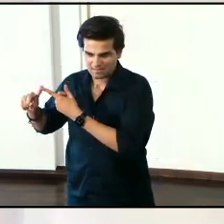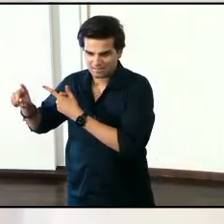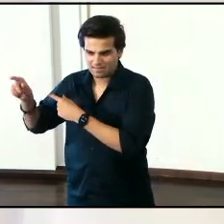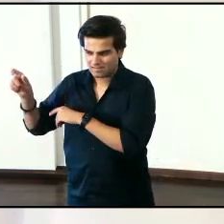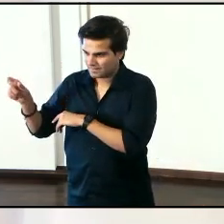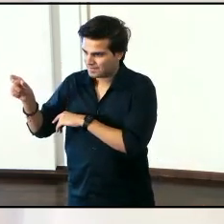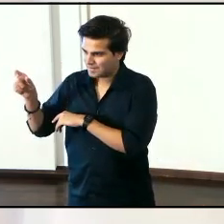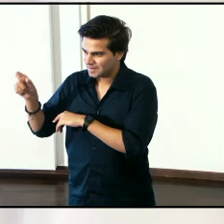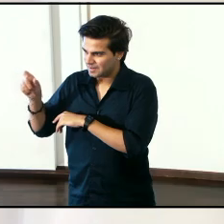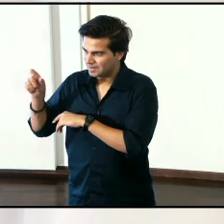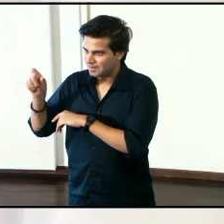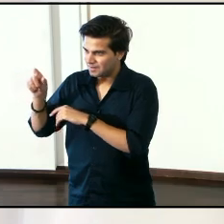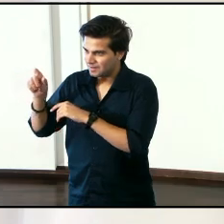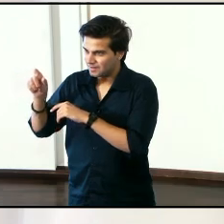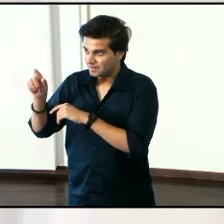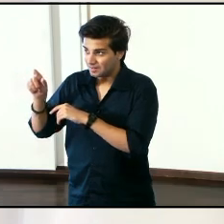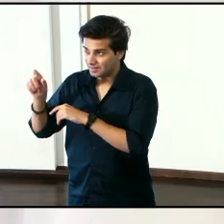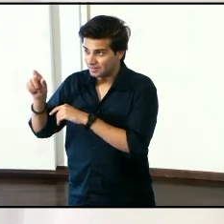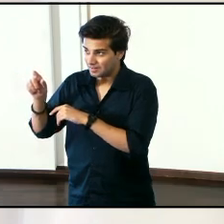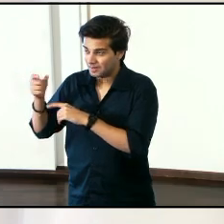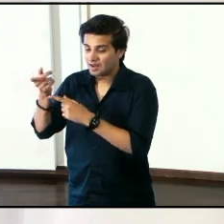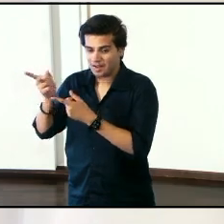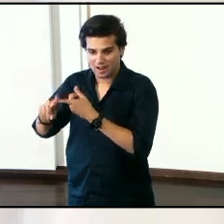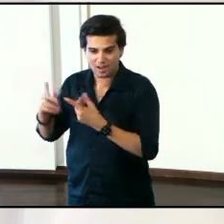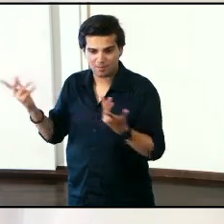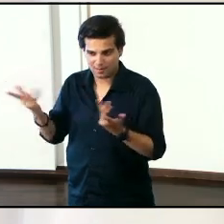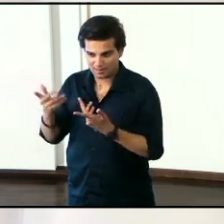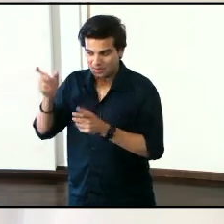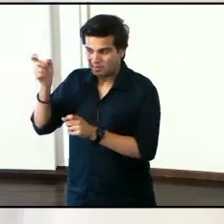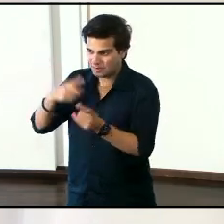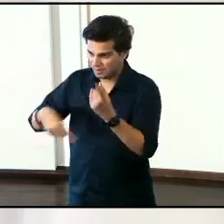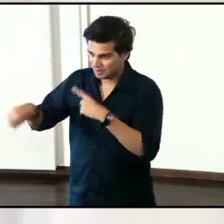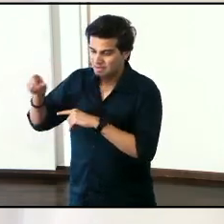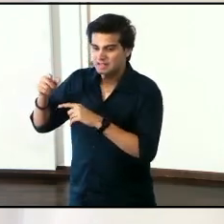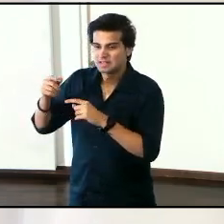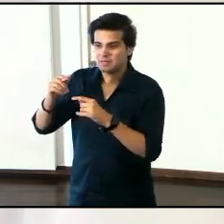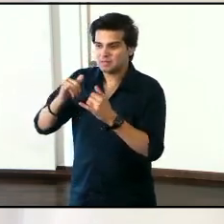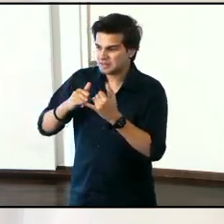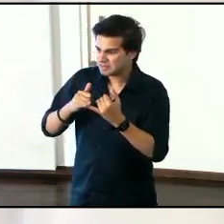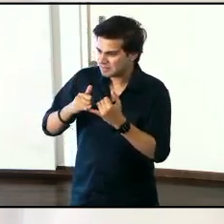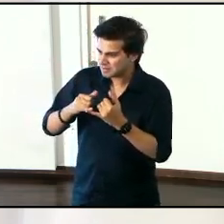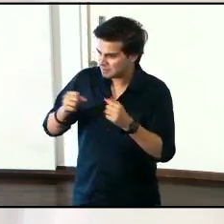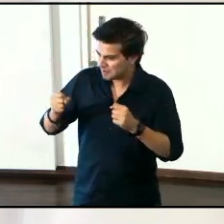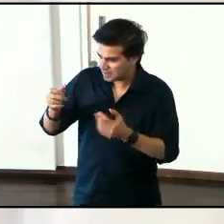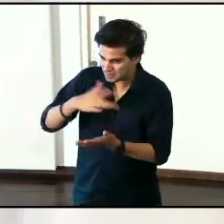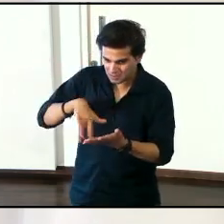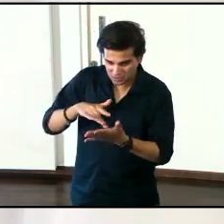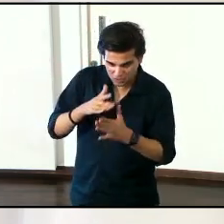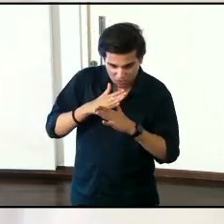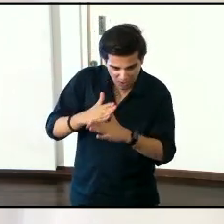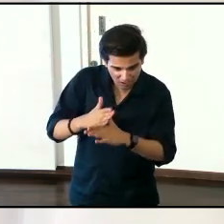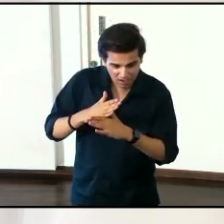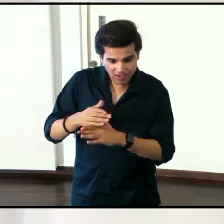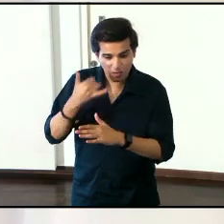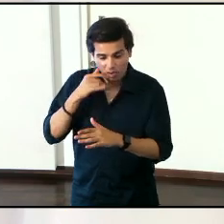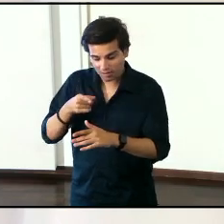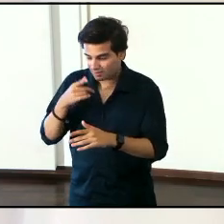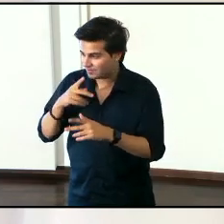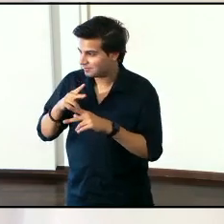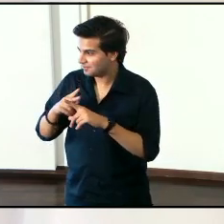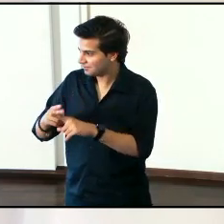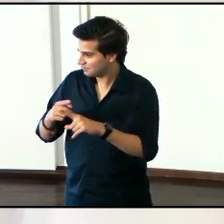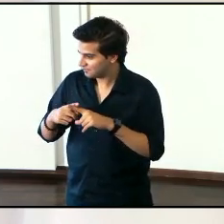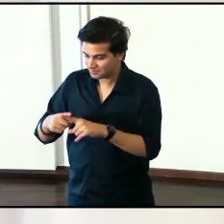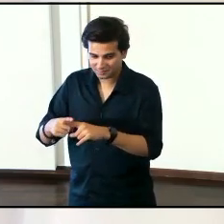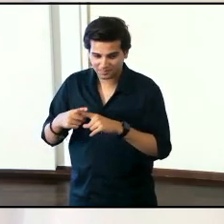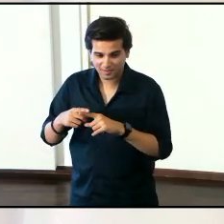of ActionAid, and it happened because there was a lot of space sharing and resource sharing, and there was a lot of all of that also